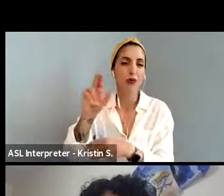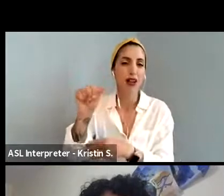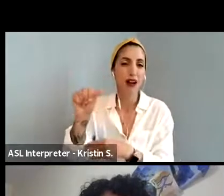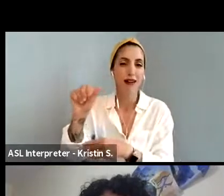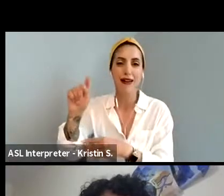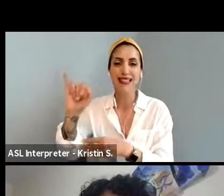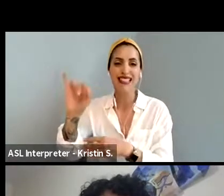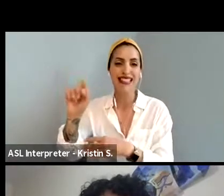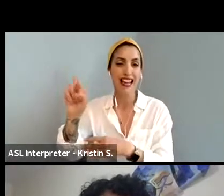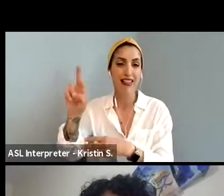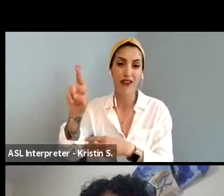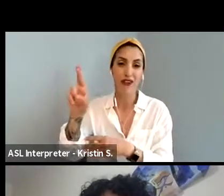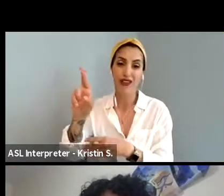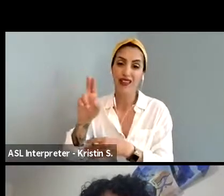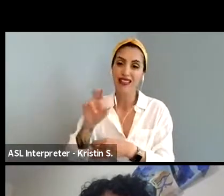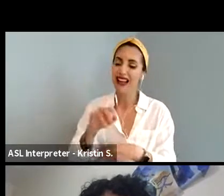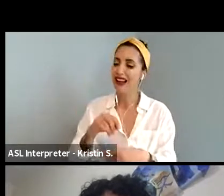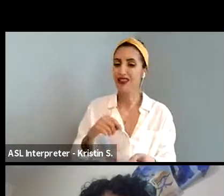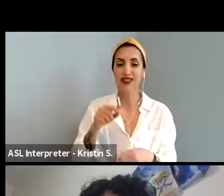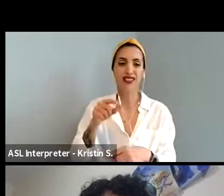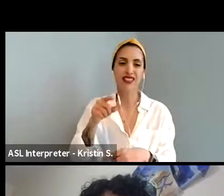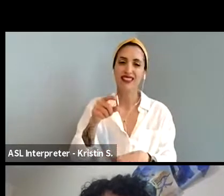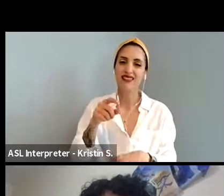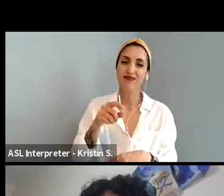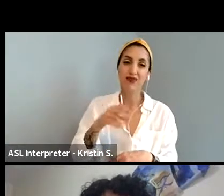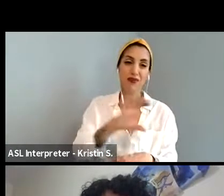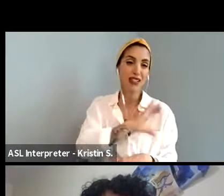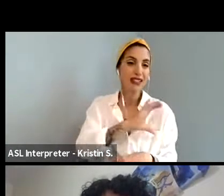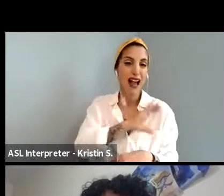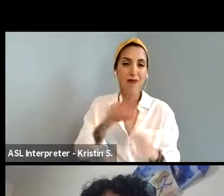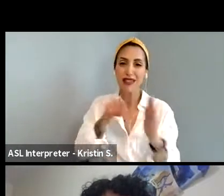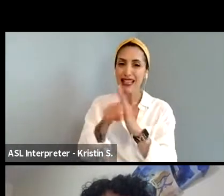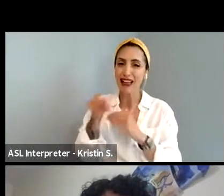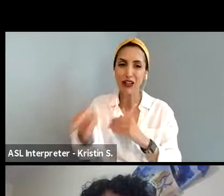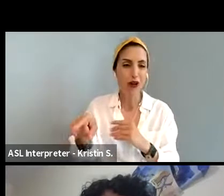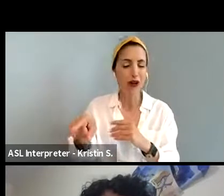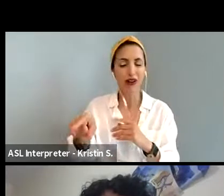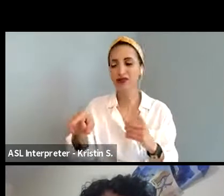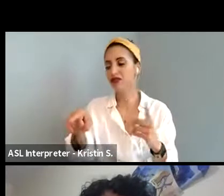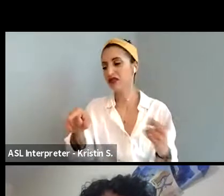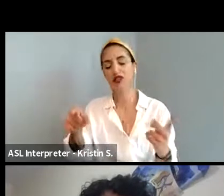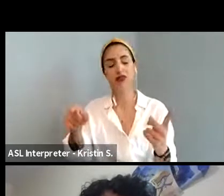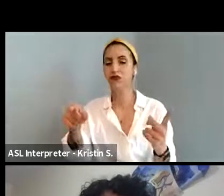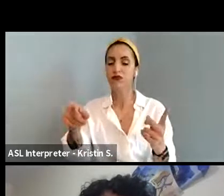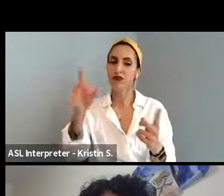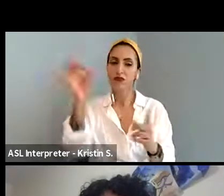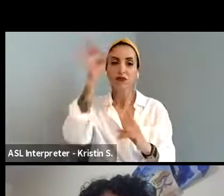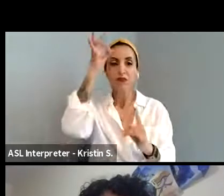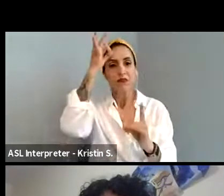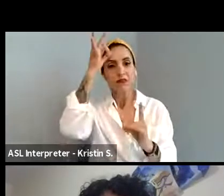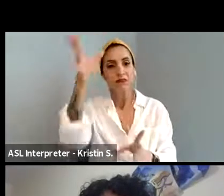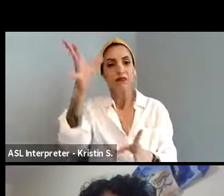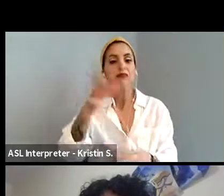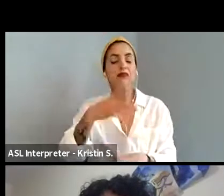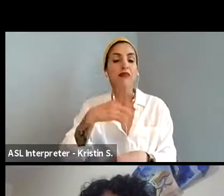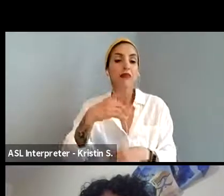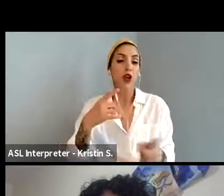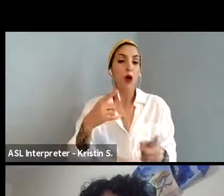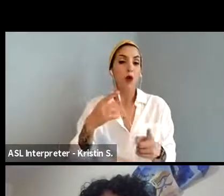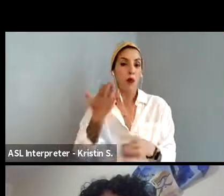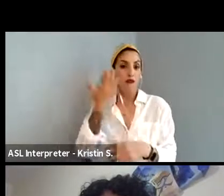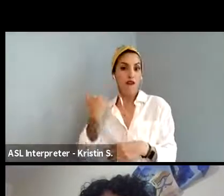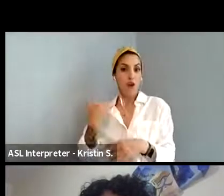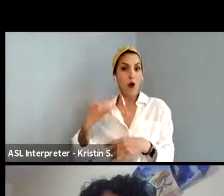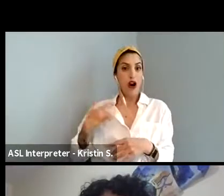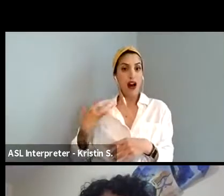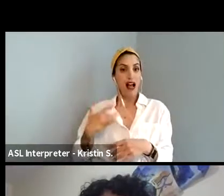unreckoned. And things like that would have, I just almost would feel helpless before. And now I just feel really grateful that I found